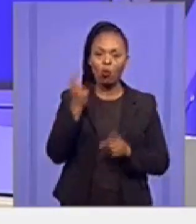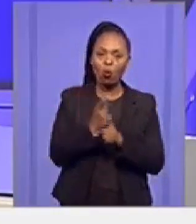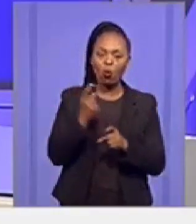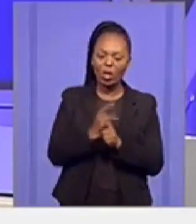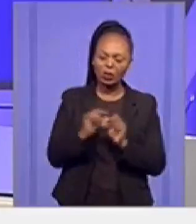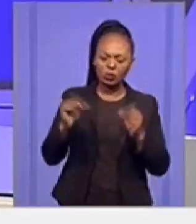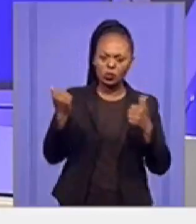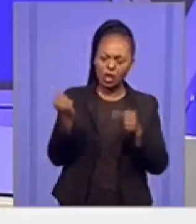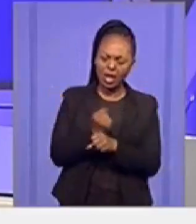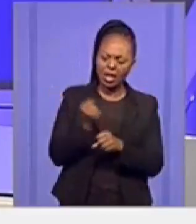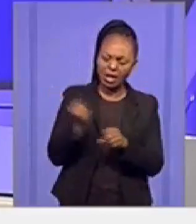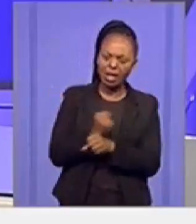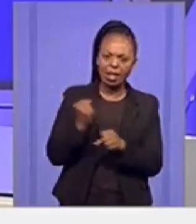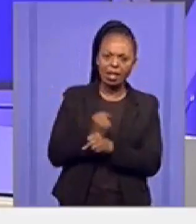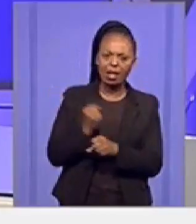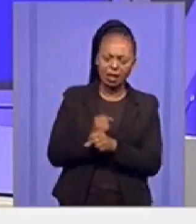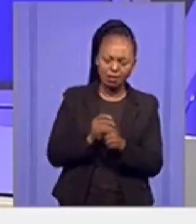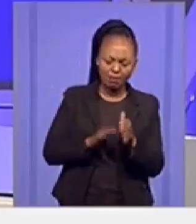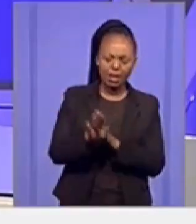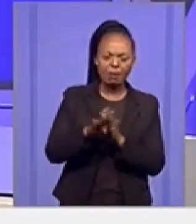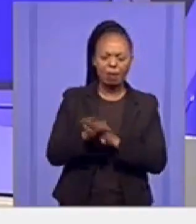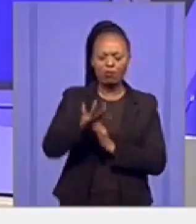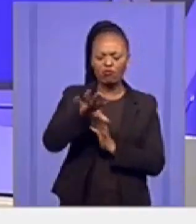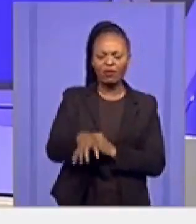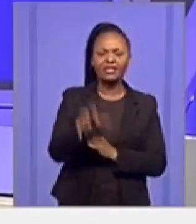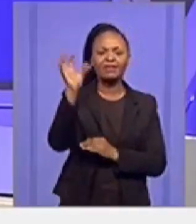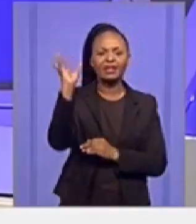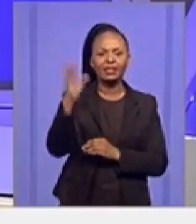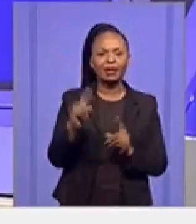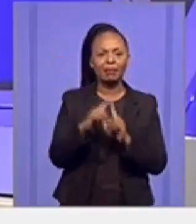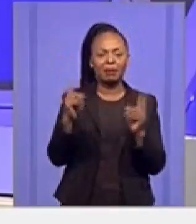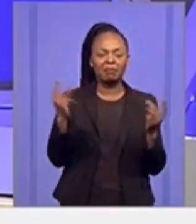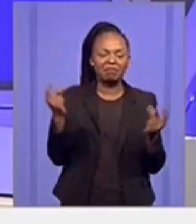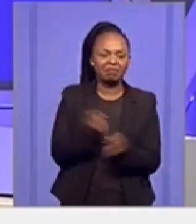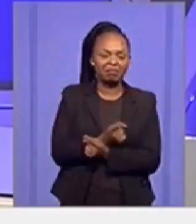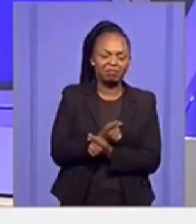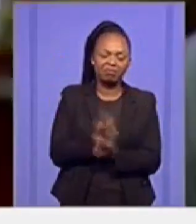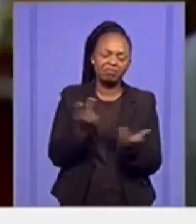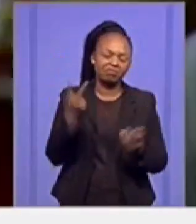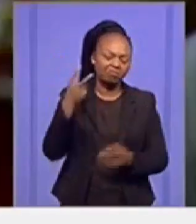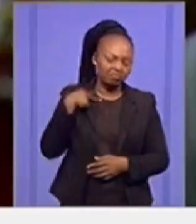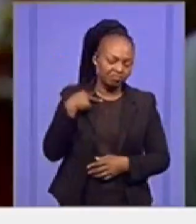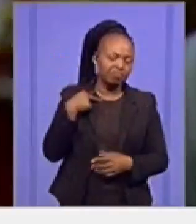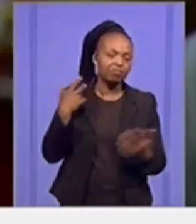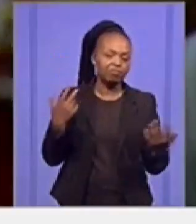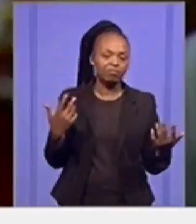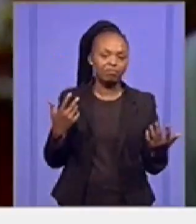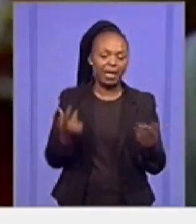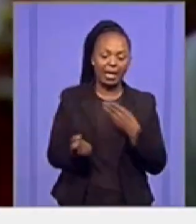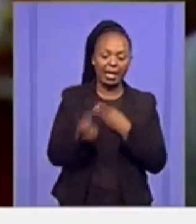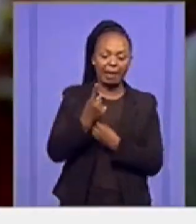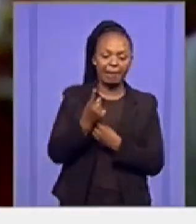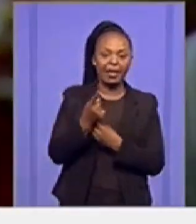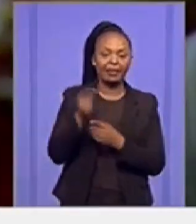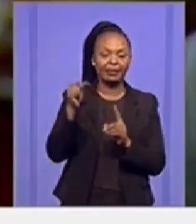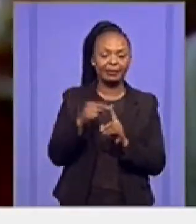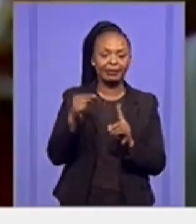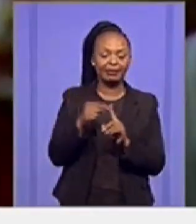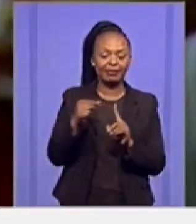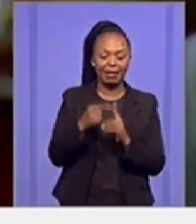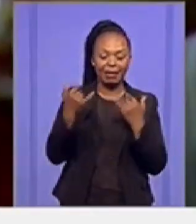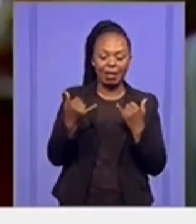ditulong ka hare ho province ena ya Freistata fela he ka bomadimabe ke mo re fulane le yona taba eo ya hore